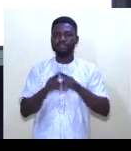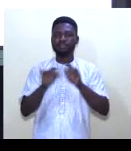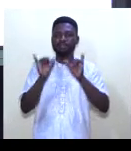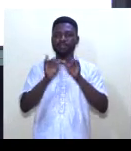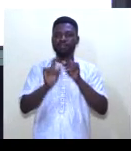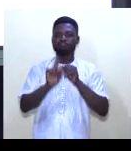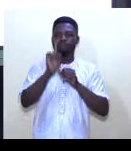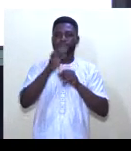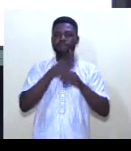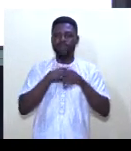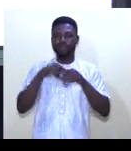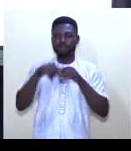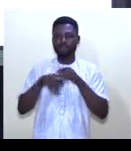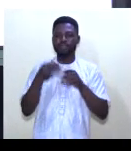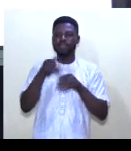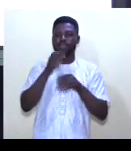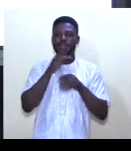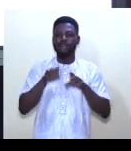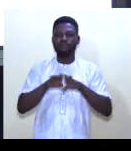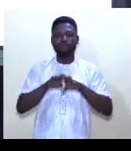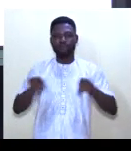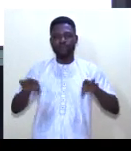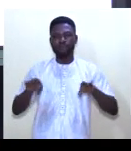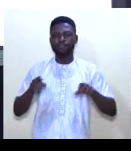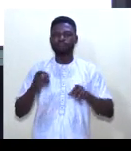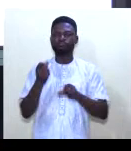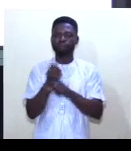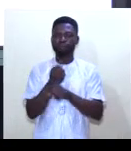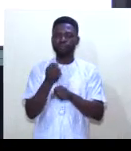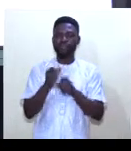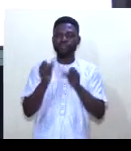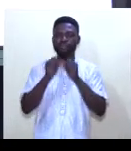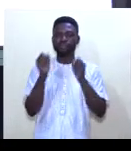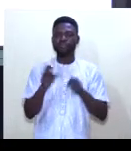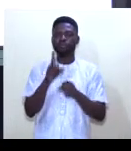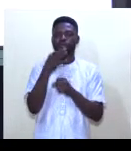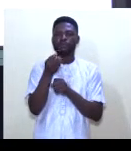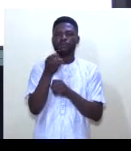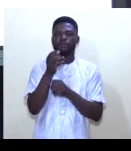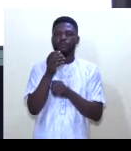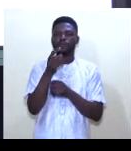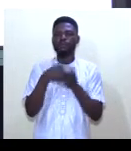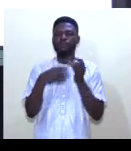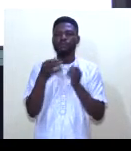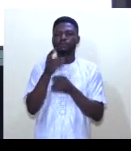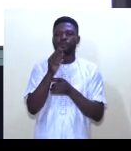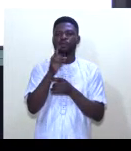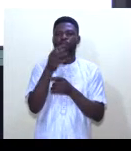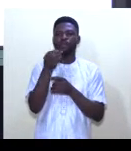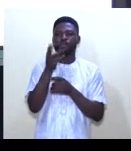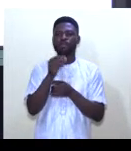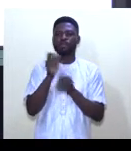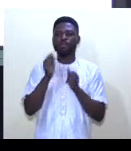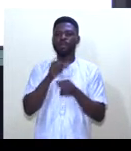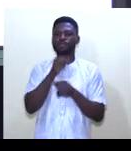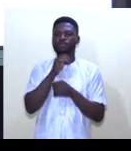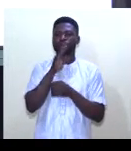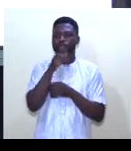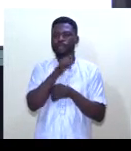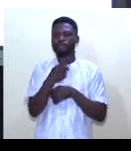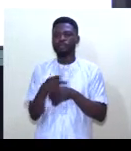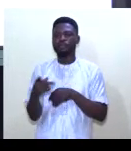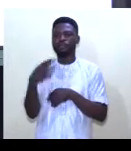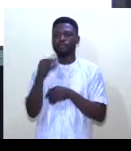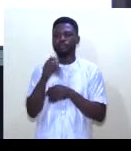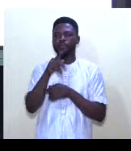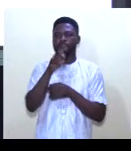size as the bottom, the base. They are flat. They are solid shapes. One of them is not true. One of them